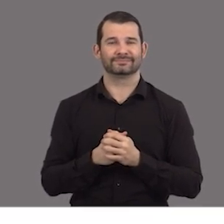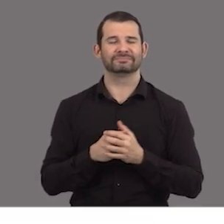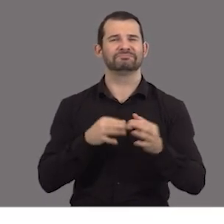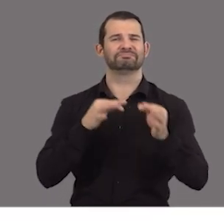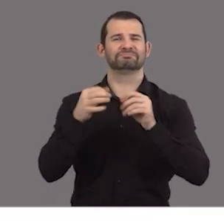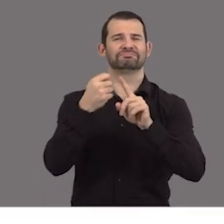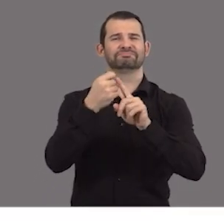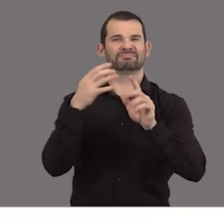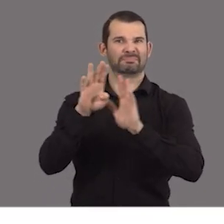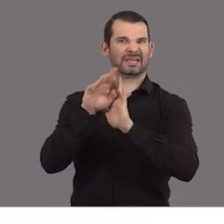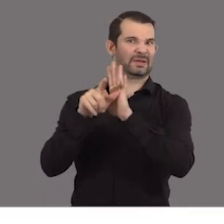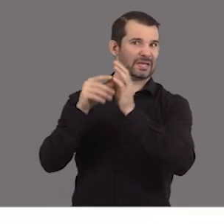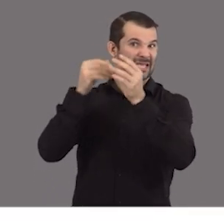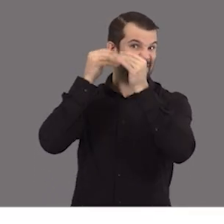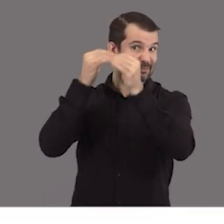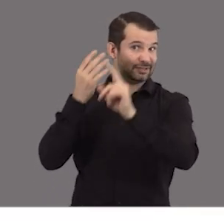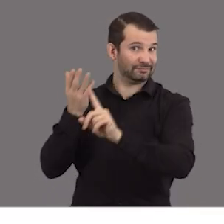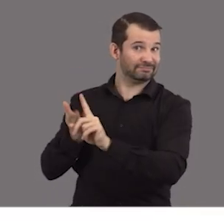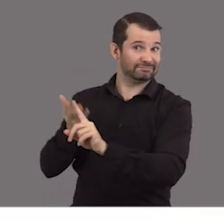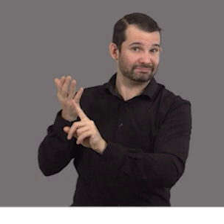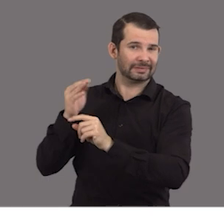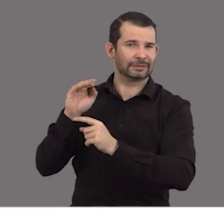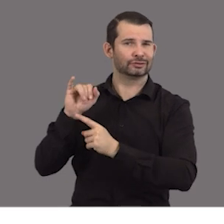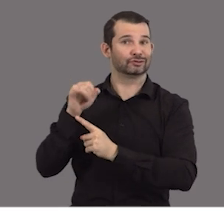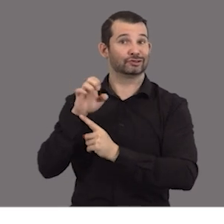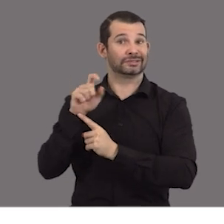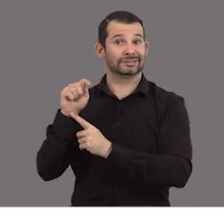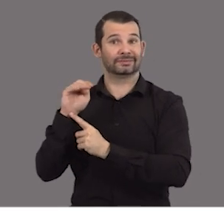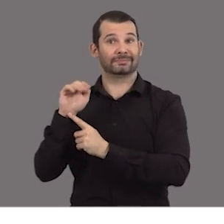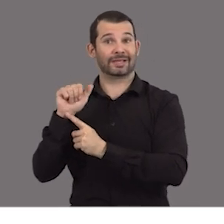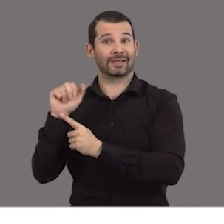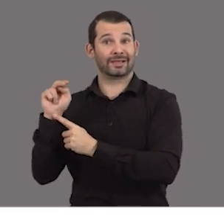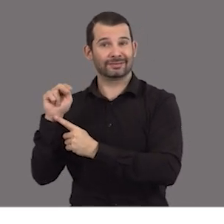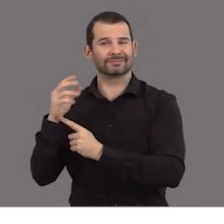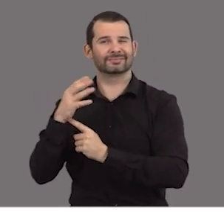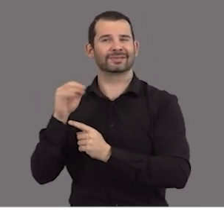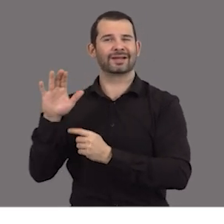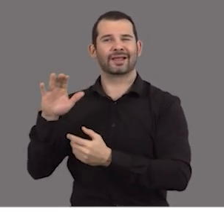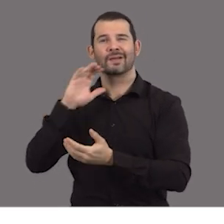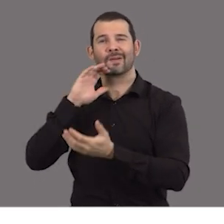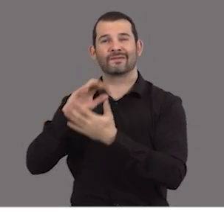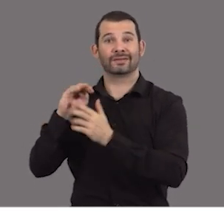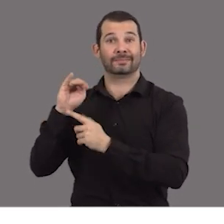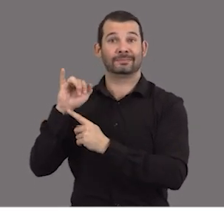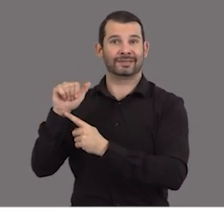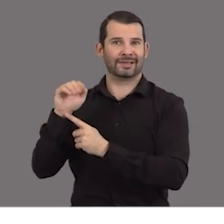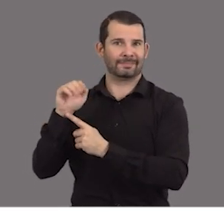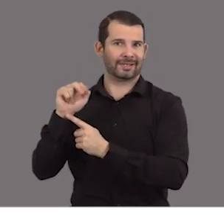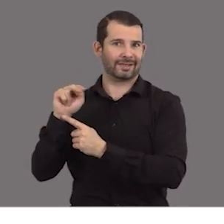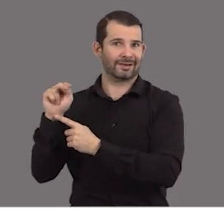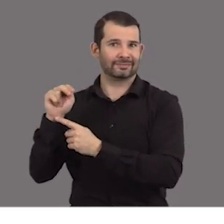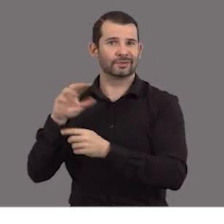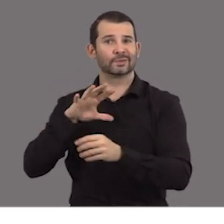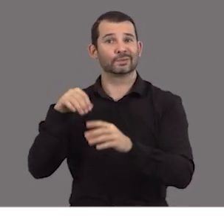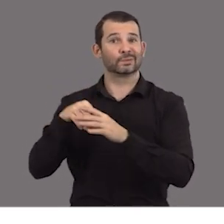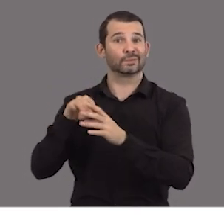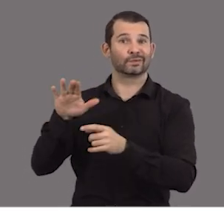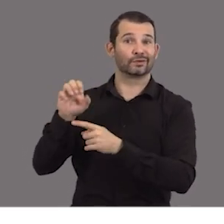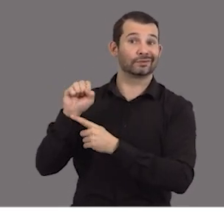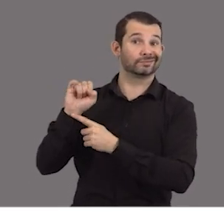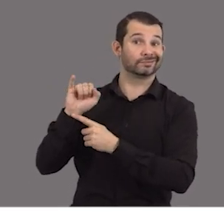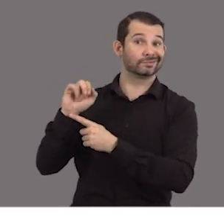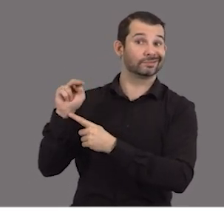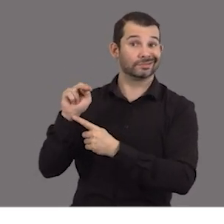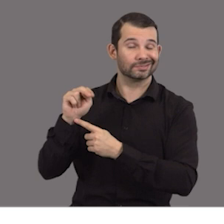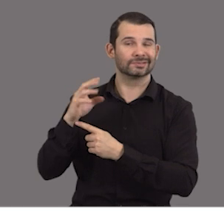Here's the background information for Jeet Man and his wife, Mia Man, including their social insurance numbers and dates